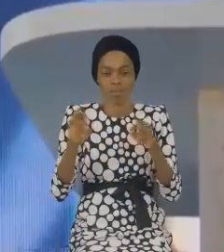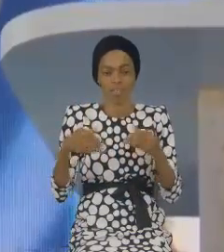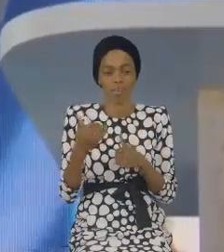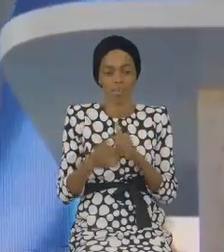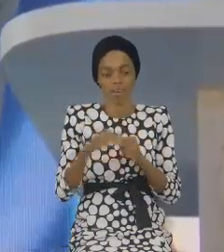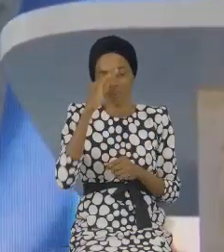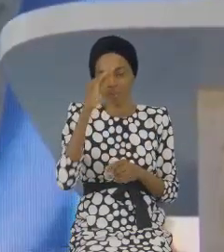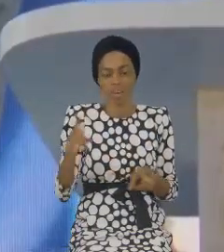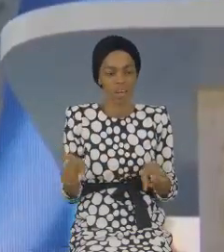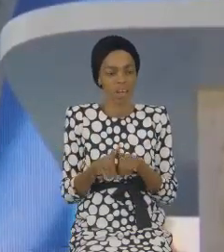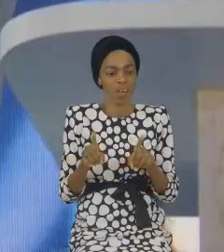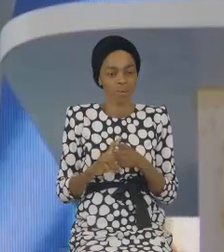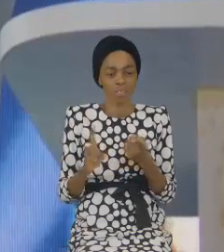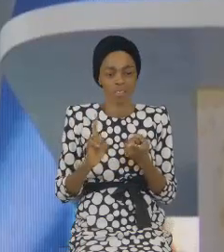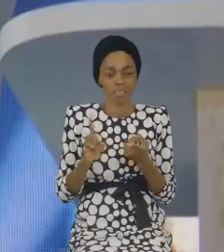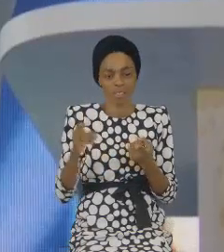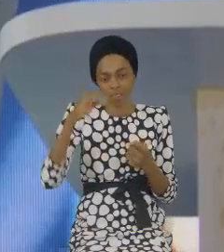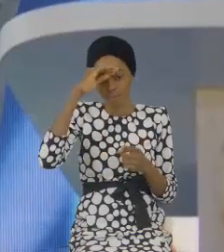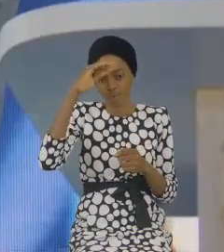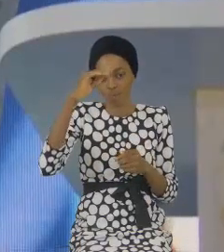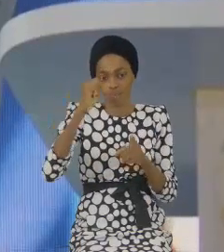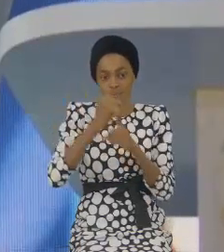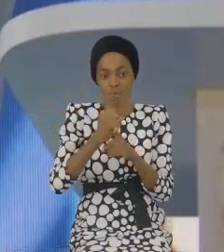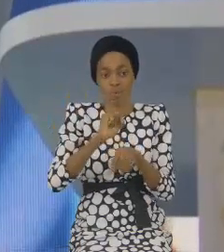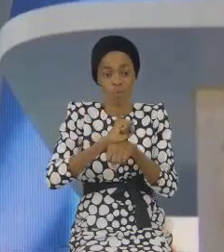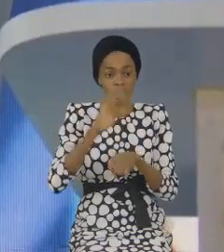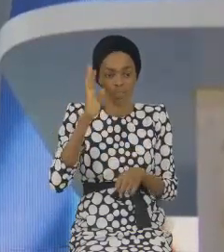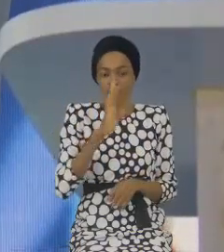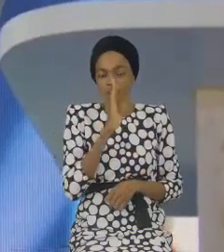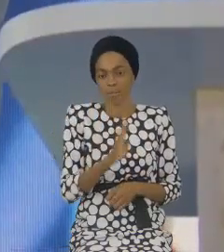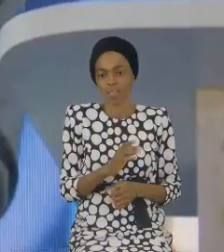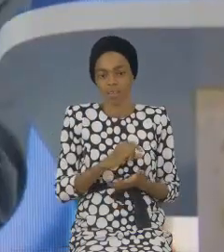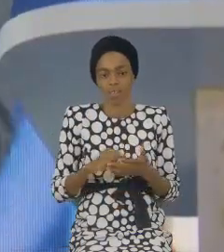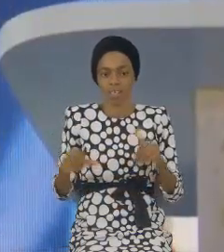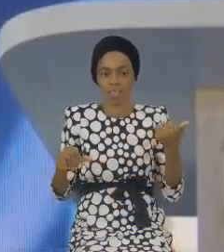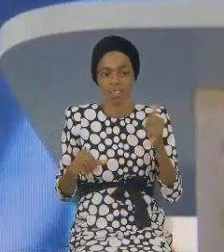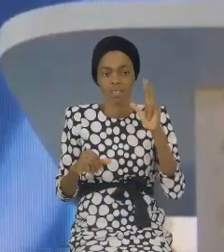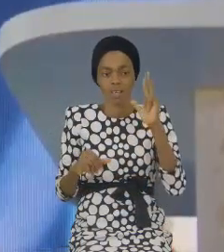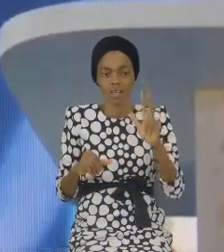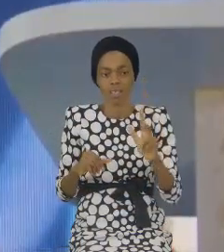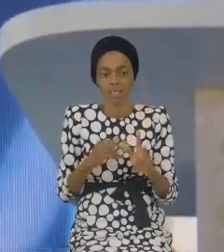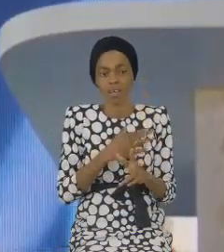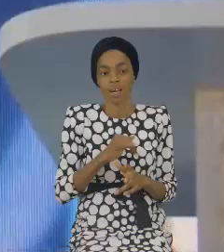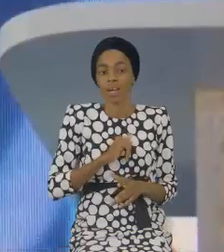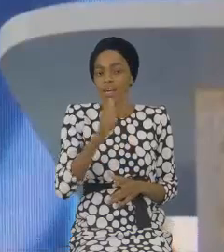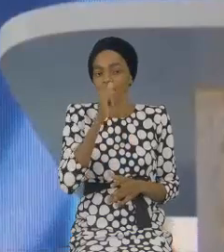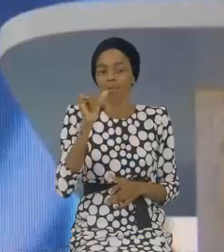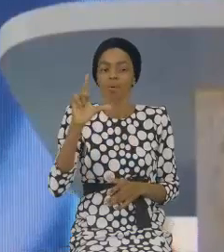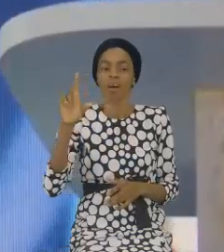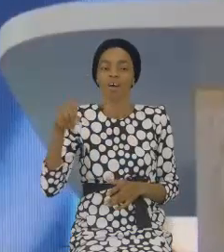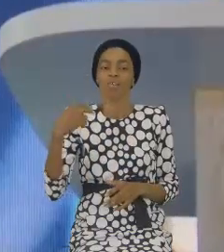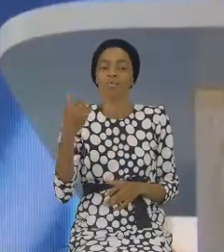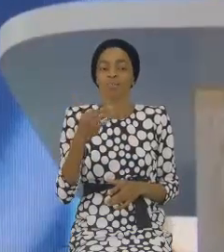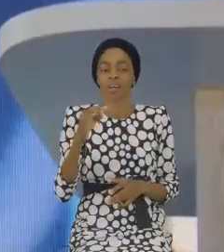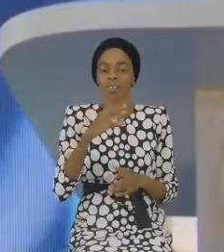man according as his work shall be." In verse 13, "I am Alpha and Omega,